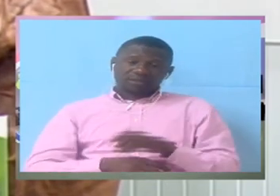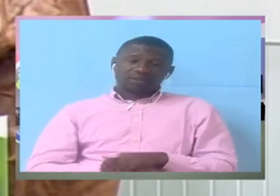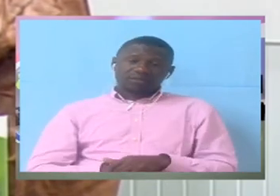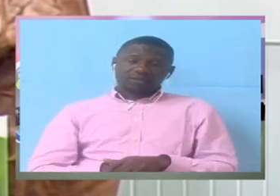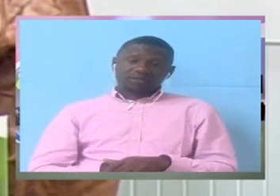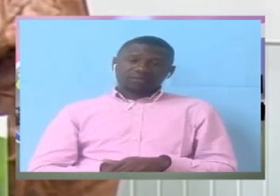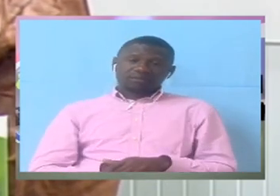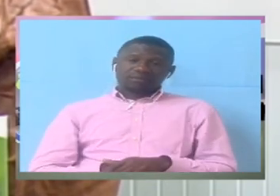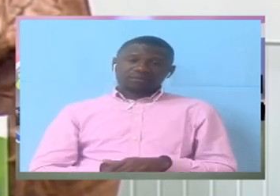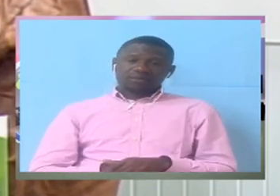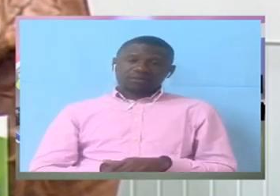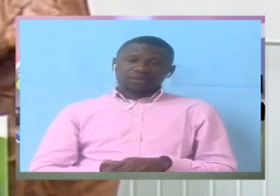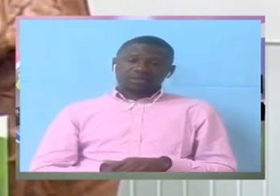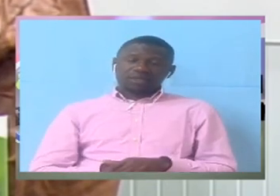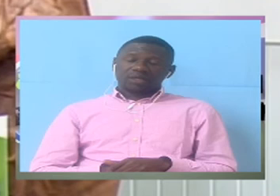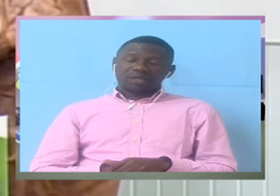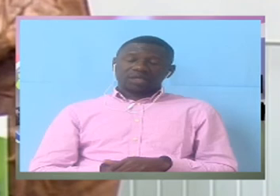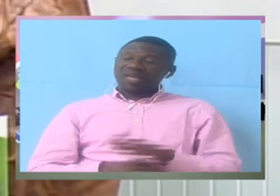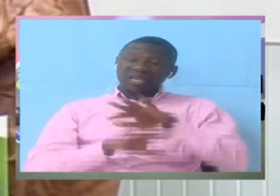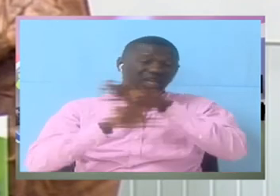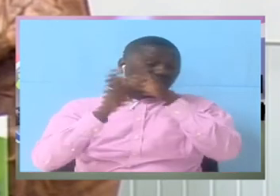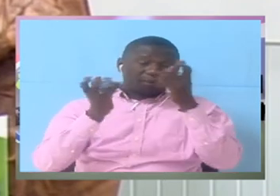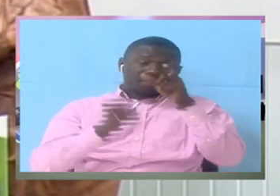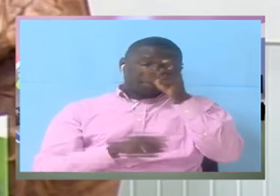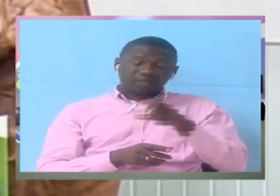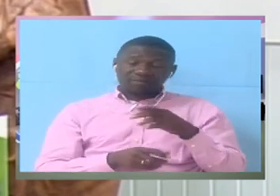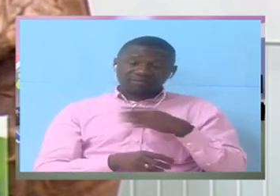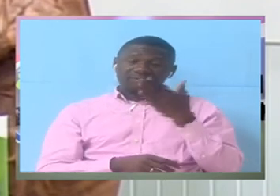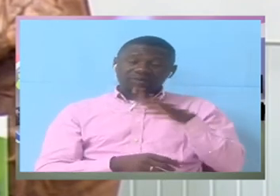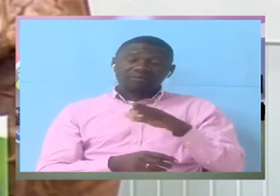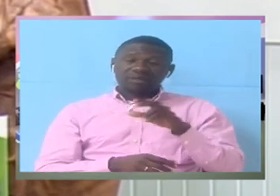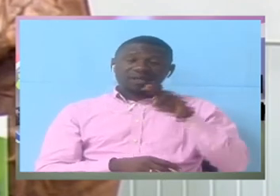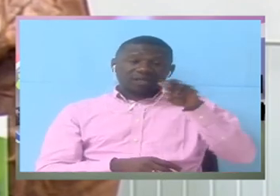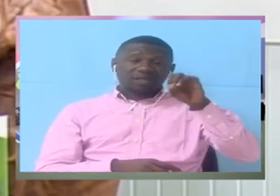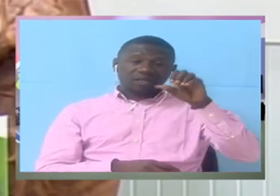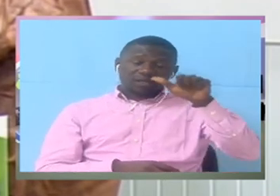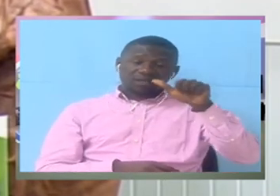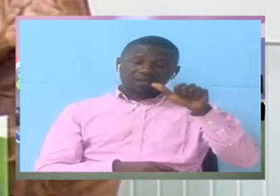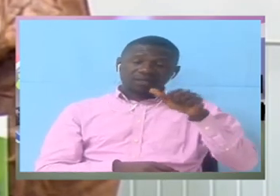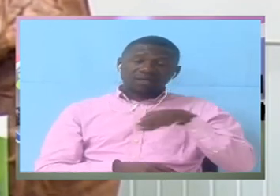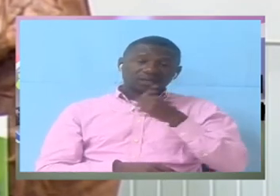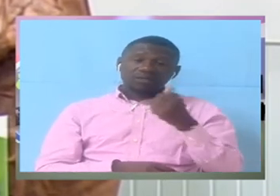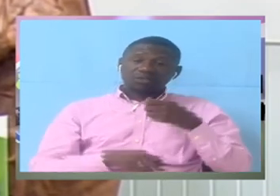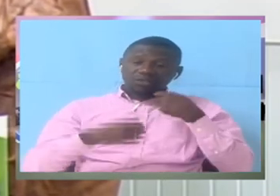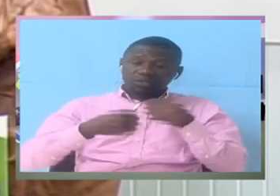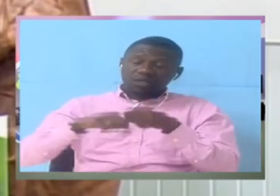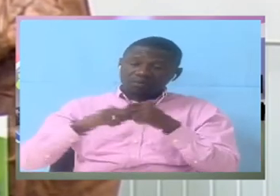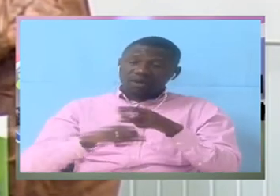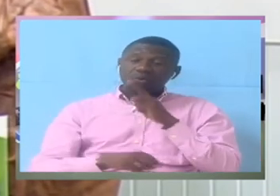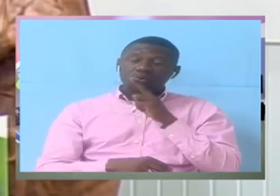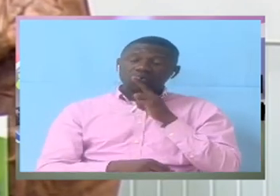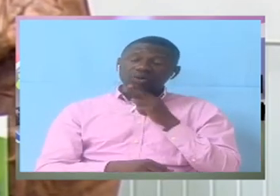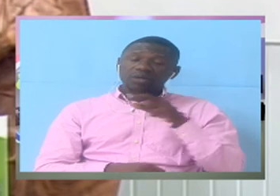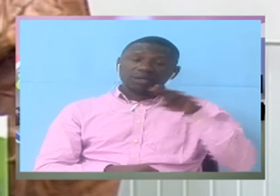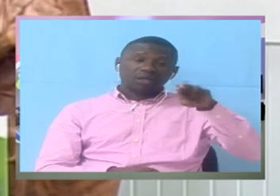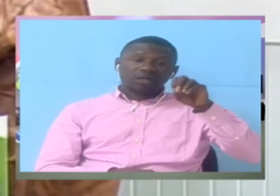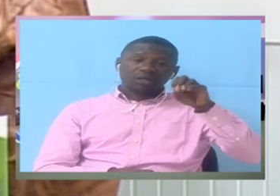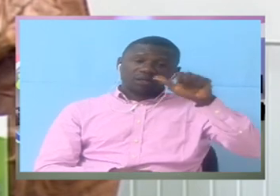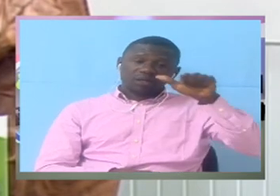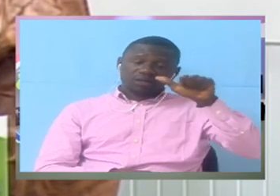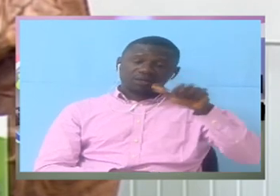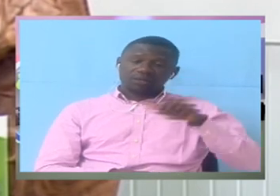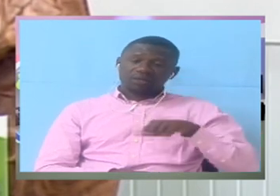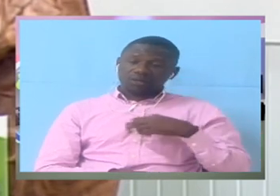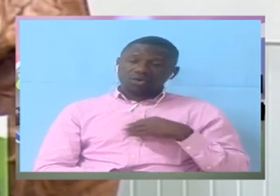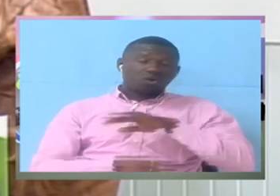fem original NIA. Whatever was an original NIA. No British or latrine. And that person was trained by the British. Will be